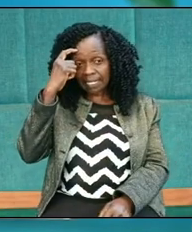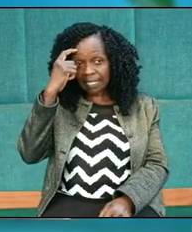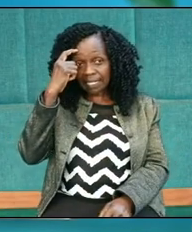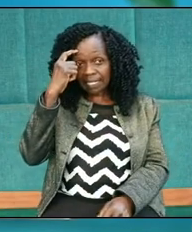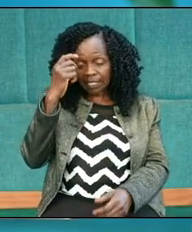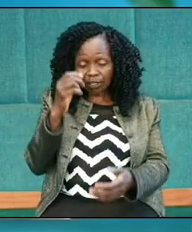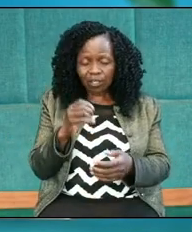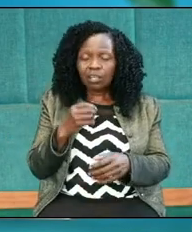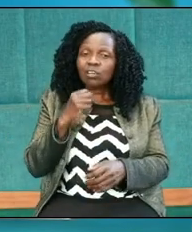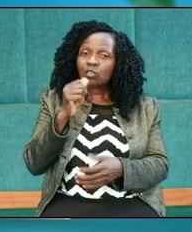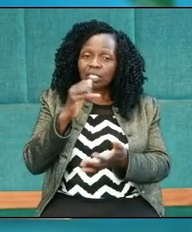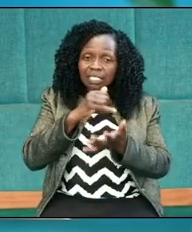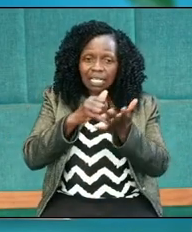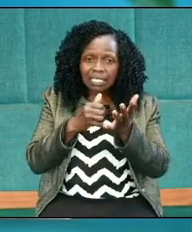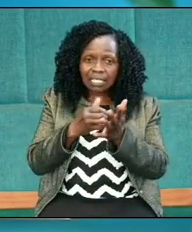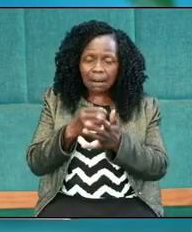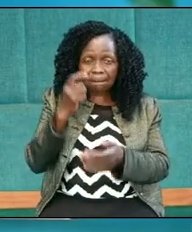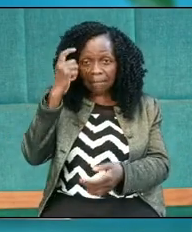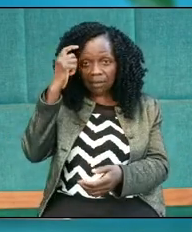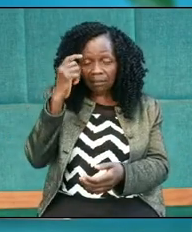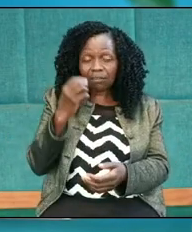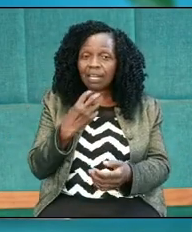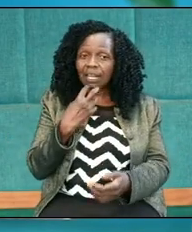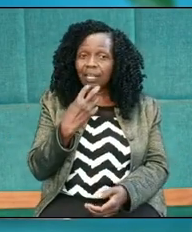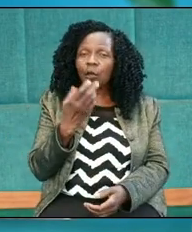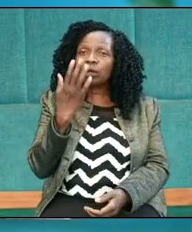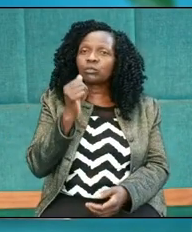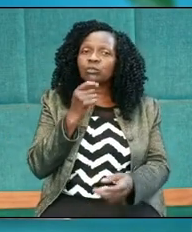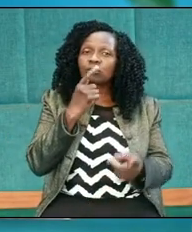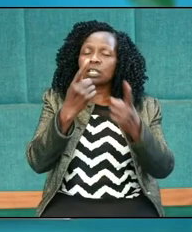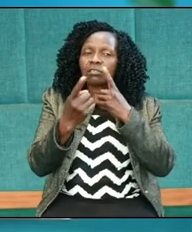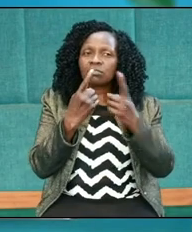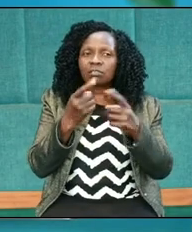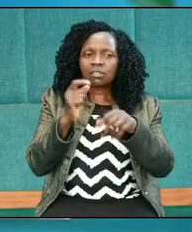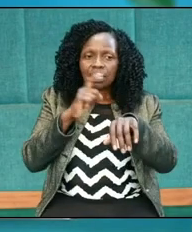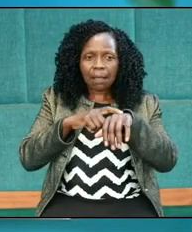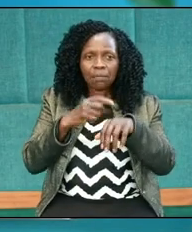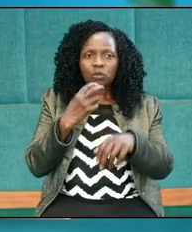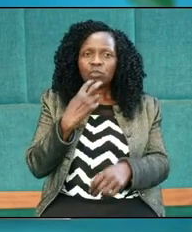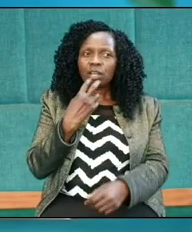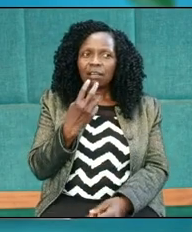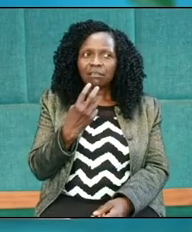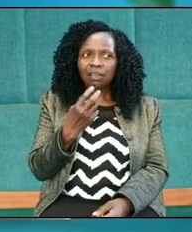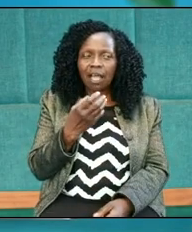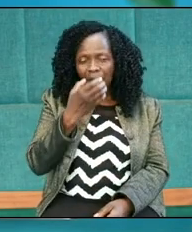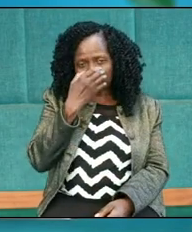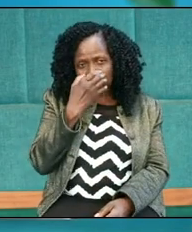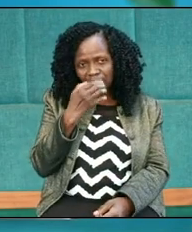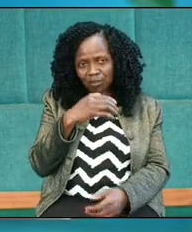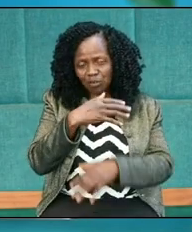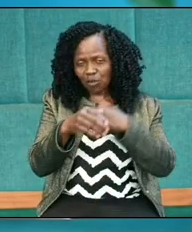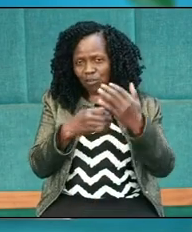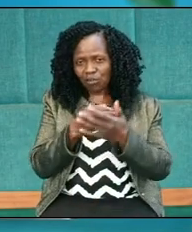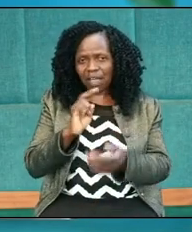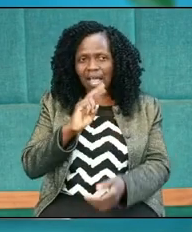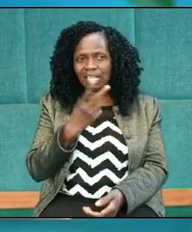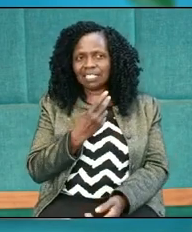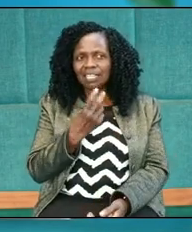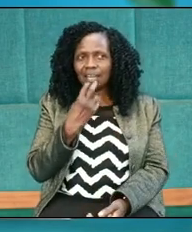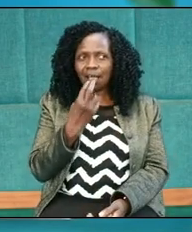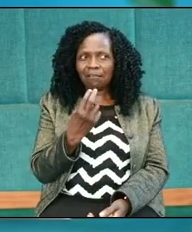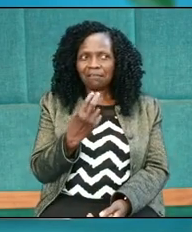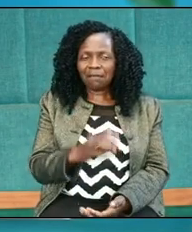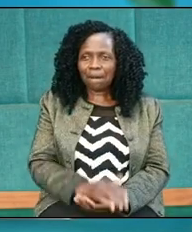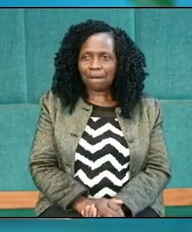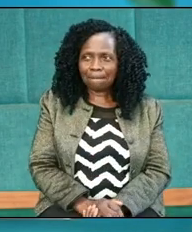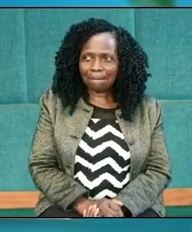mind that benefits from laughter. I want to tell you that when you laugh, I wish all of us could laugh, but some of us, even if I tell you to laugh, you will find